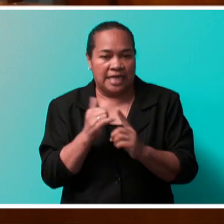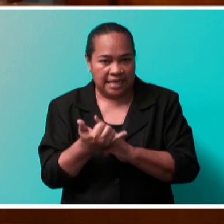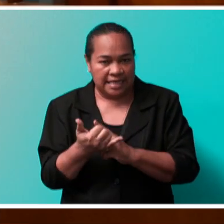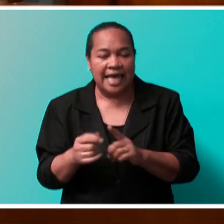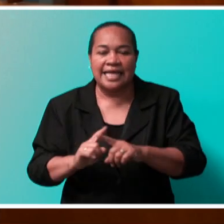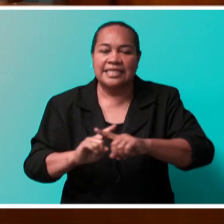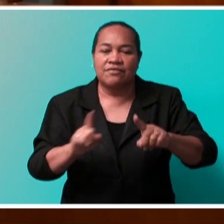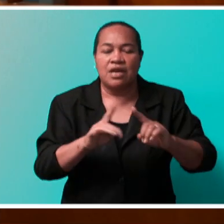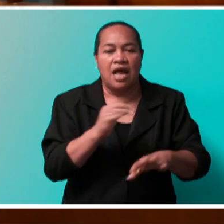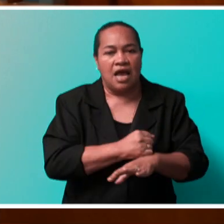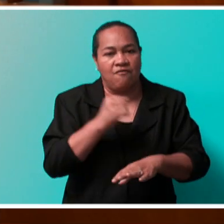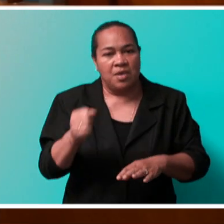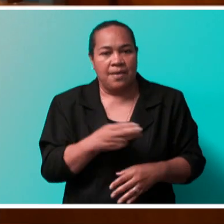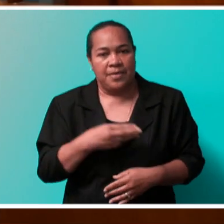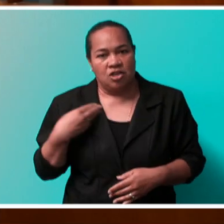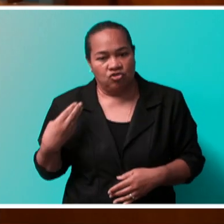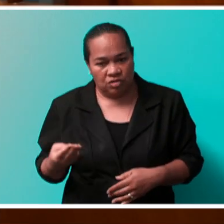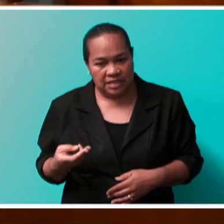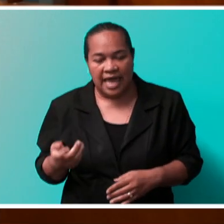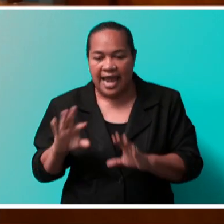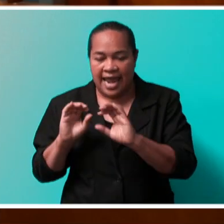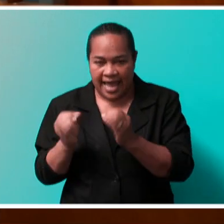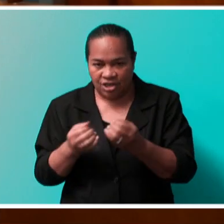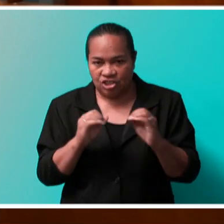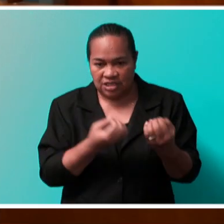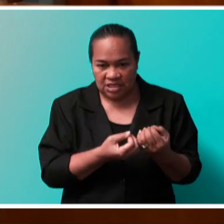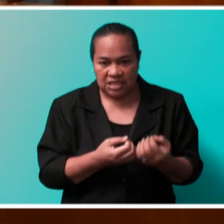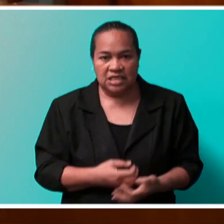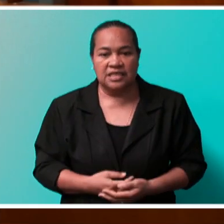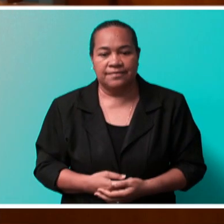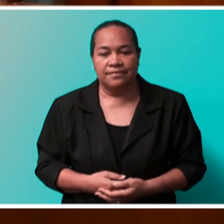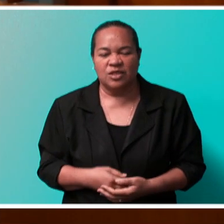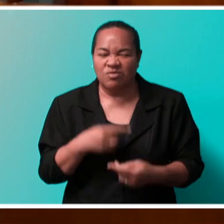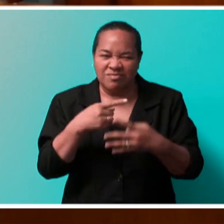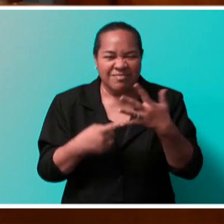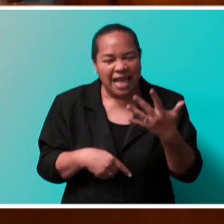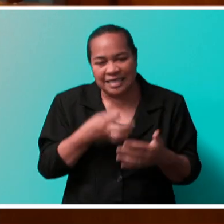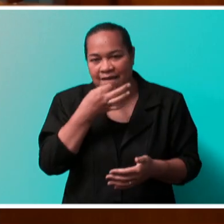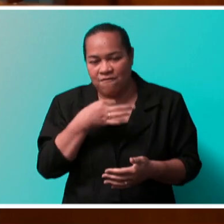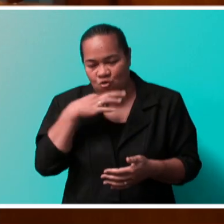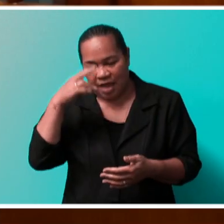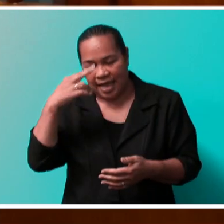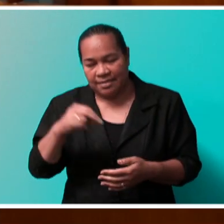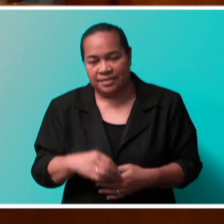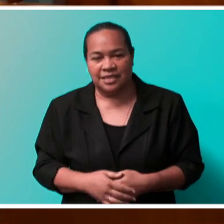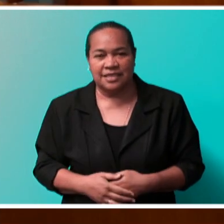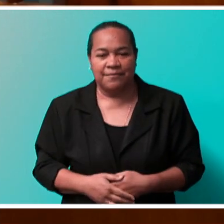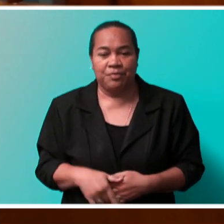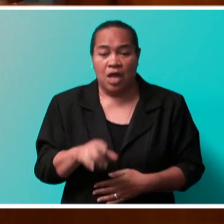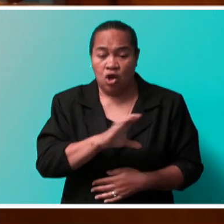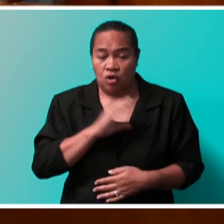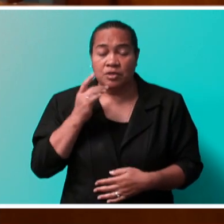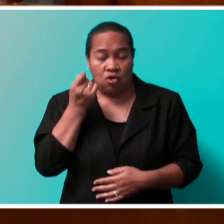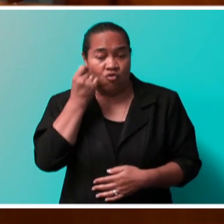government ministries and agencies, to name just a few. The Commission